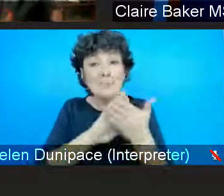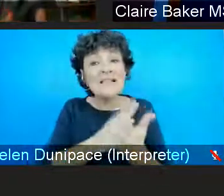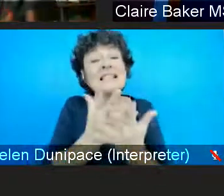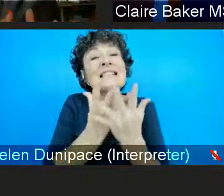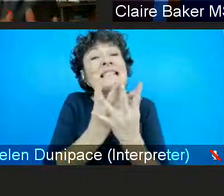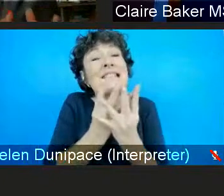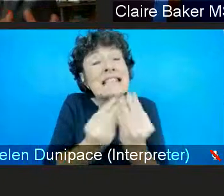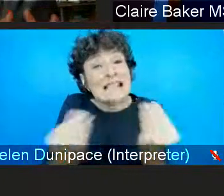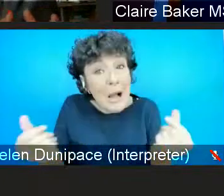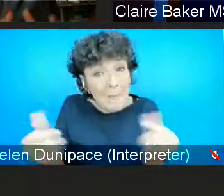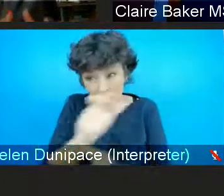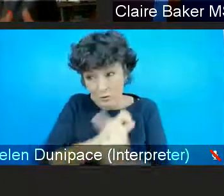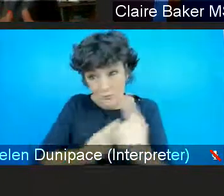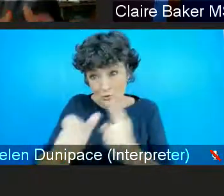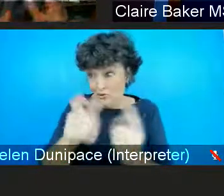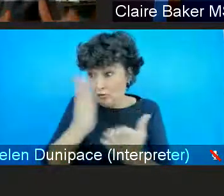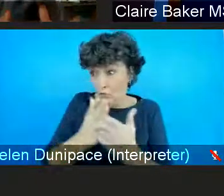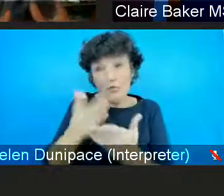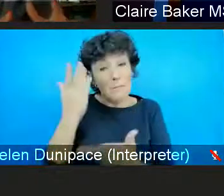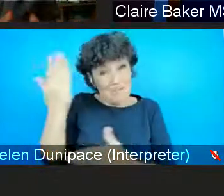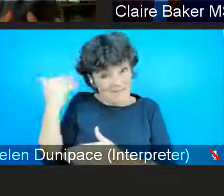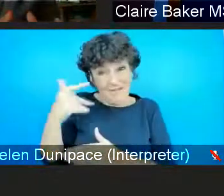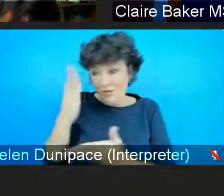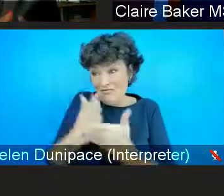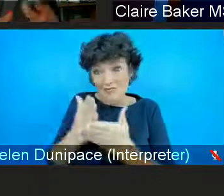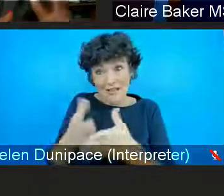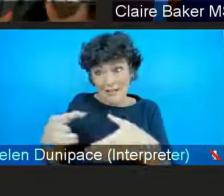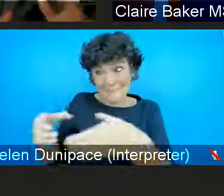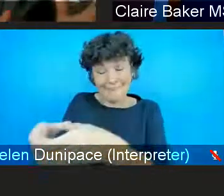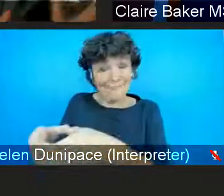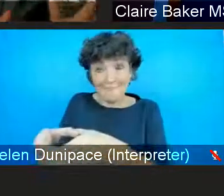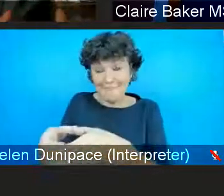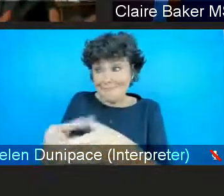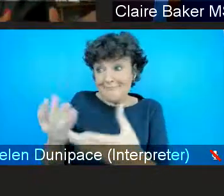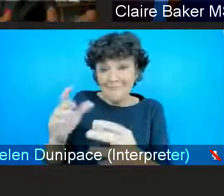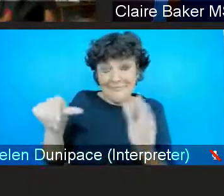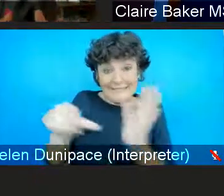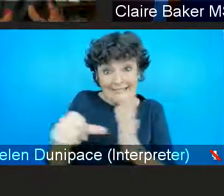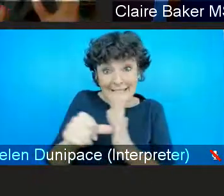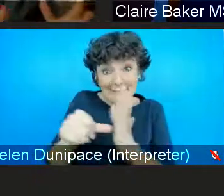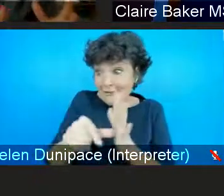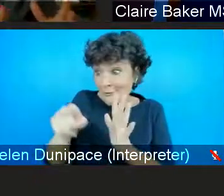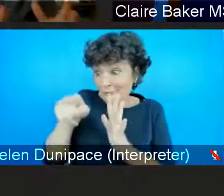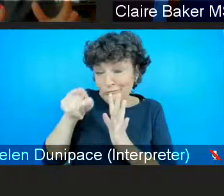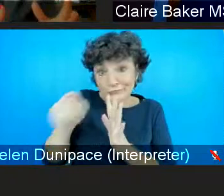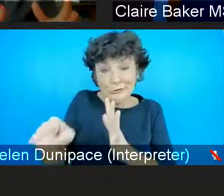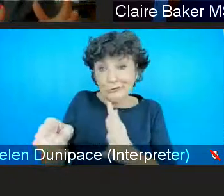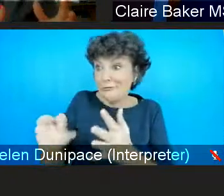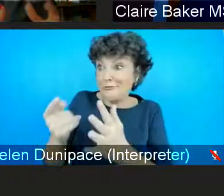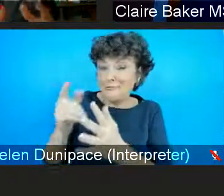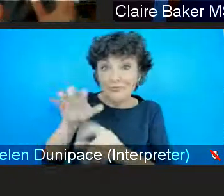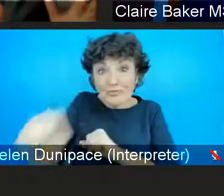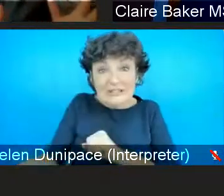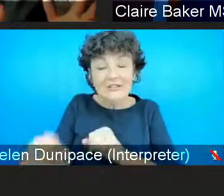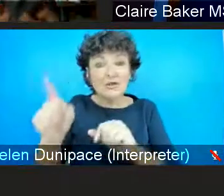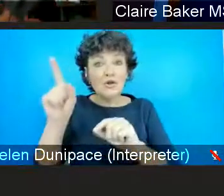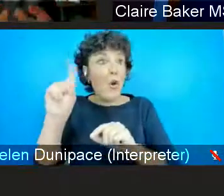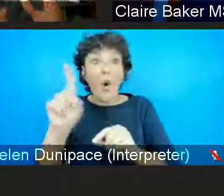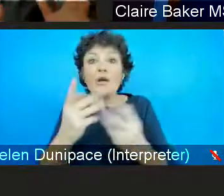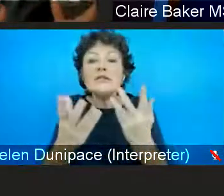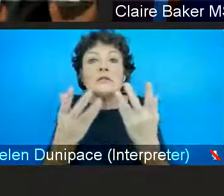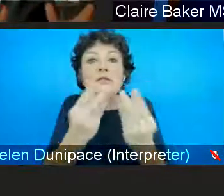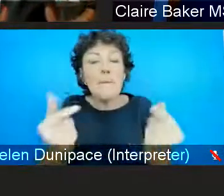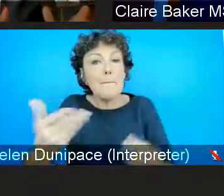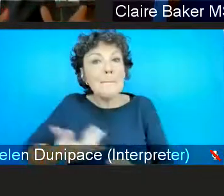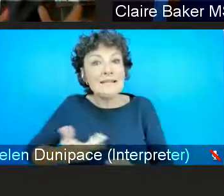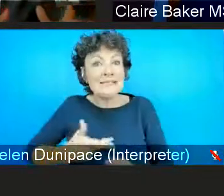certain marginalized societies and businesses that have to make this change, this drastic change in their processes,